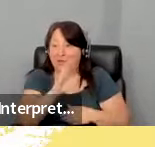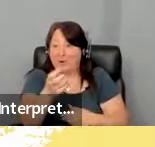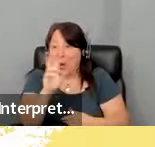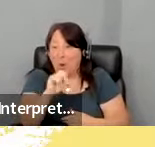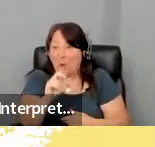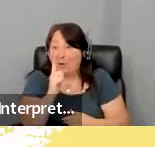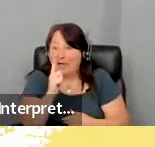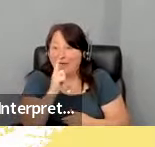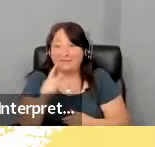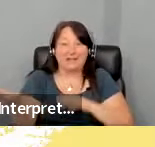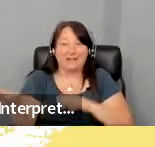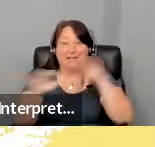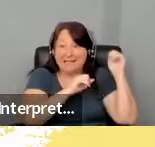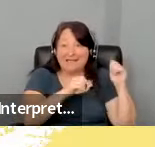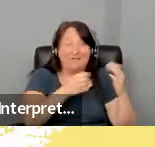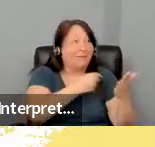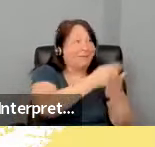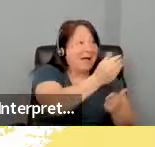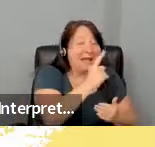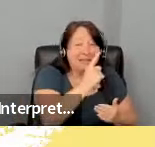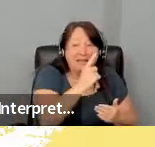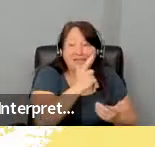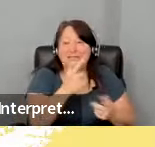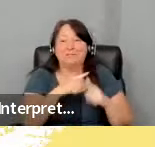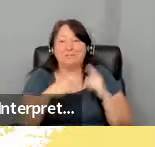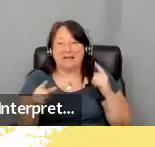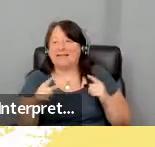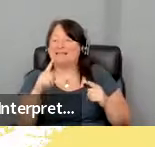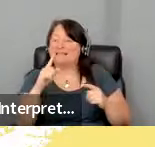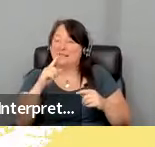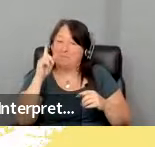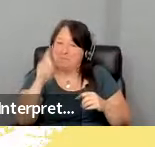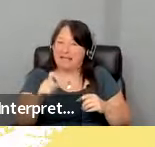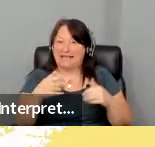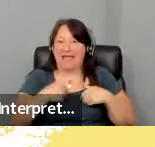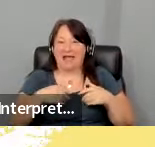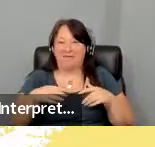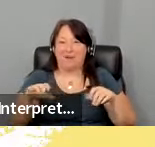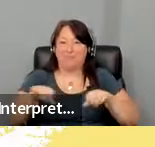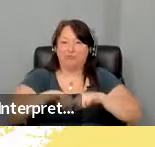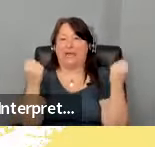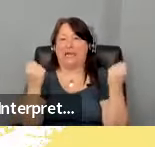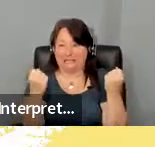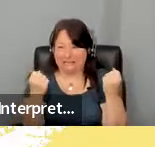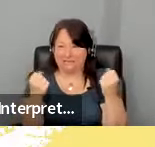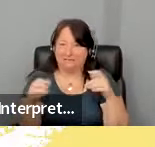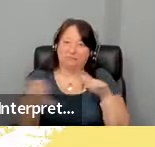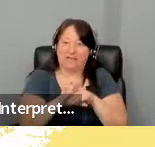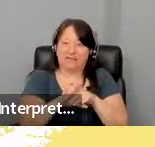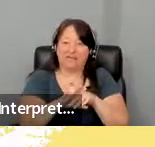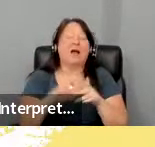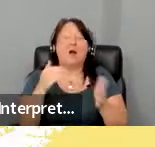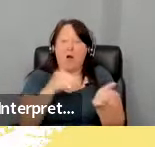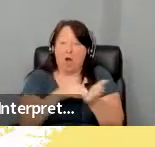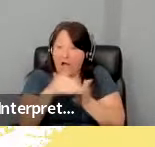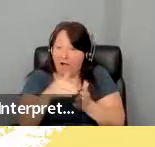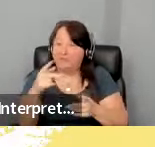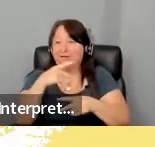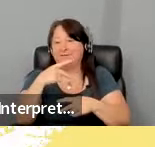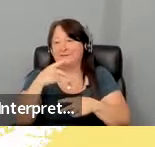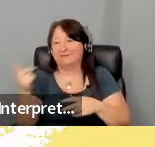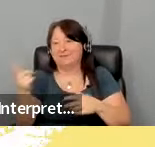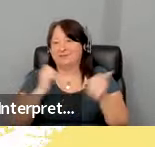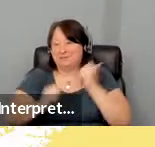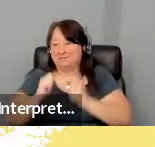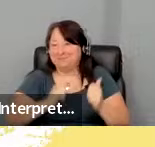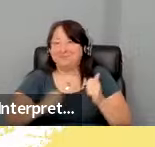just about the break. The producer is obligated to give you a break. And I think we all know that oftentimes production will provide food because they know that